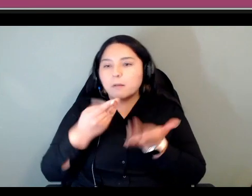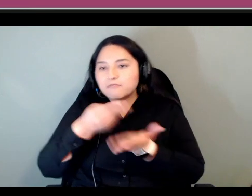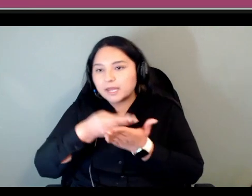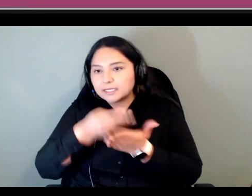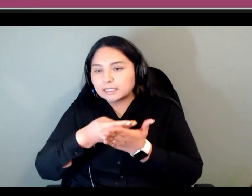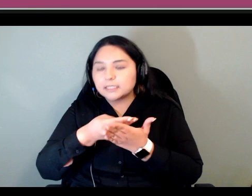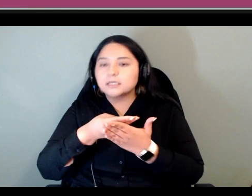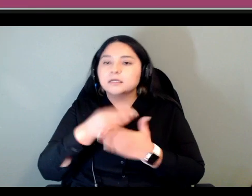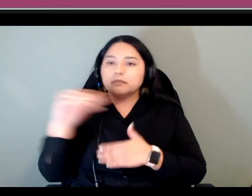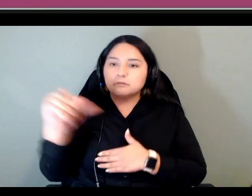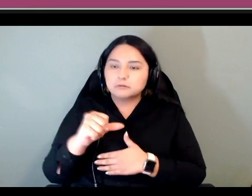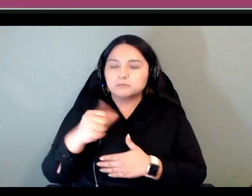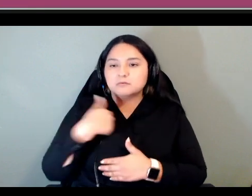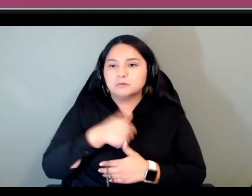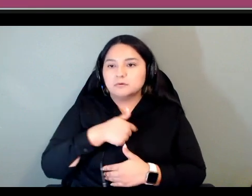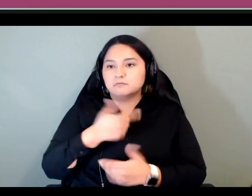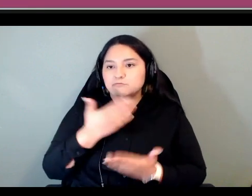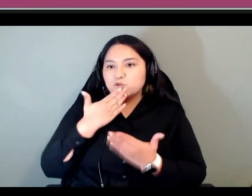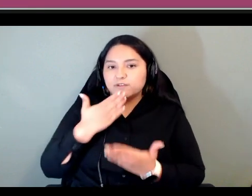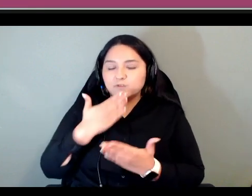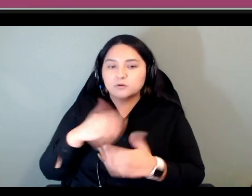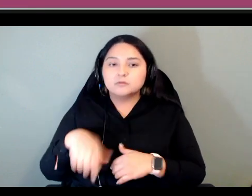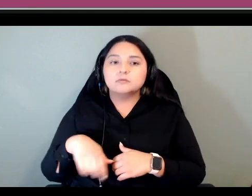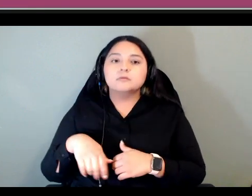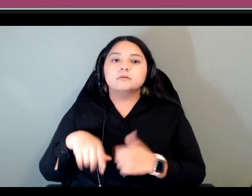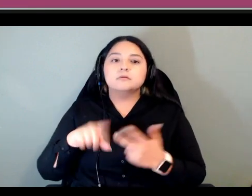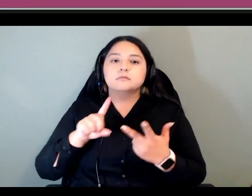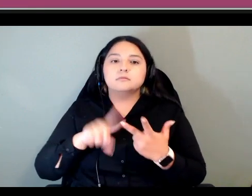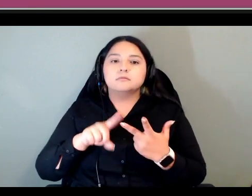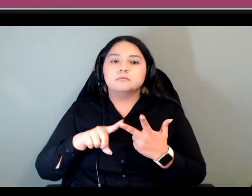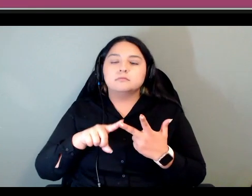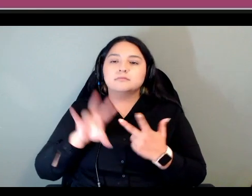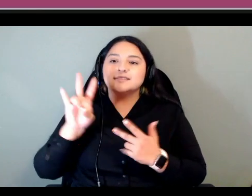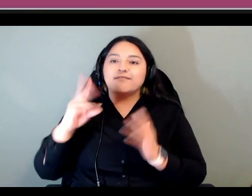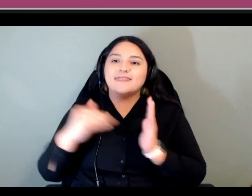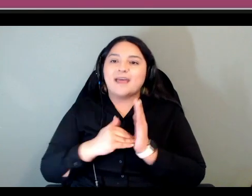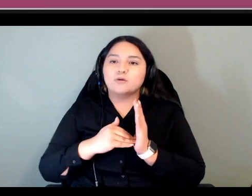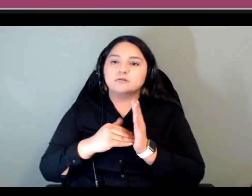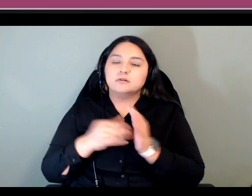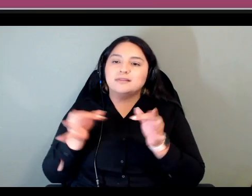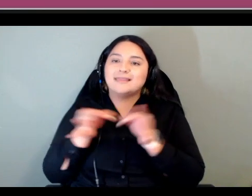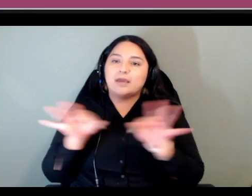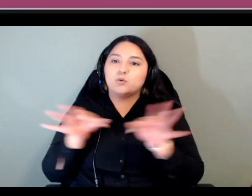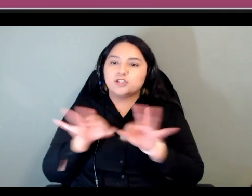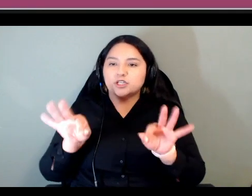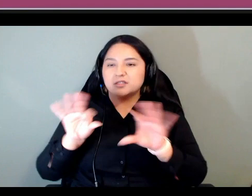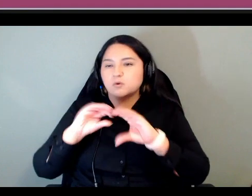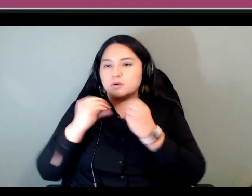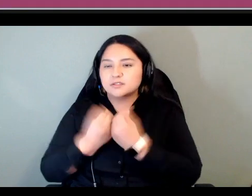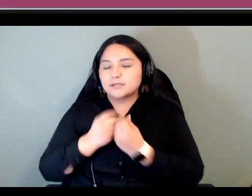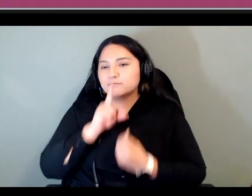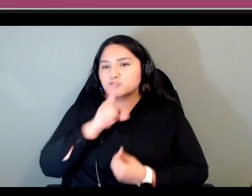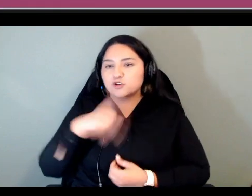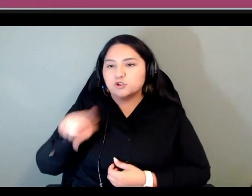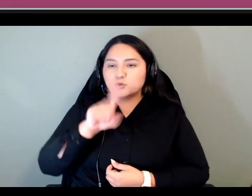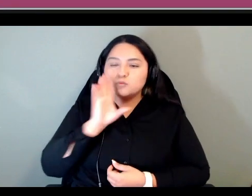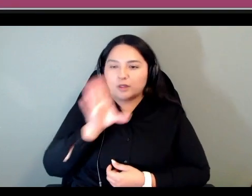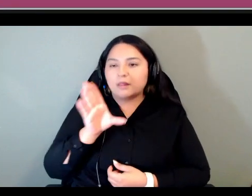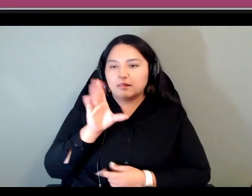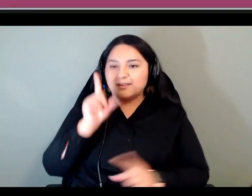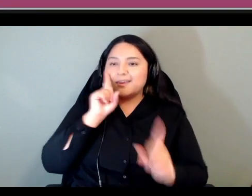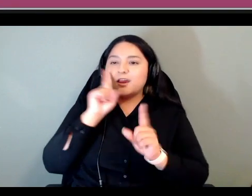very grateful for that. And the organization 7,000 Languages, which I'm sure you guys will be hearing more about.